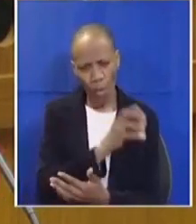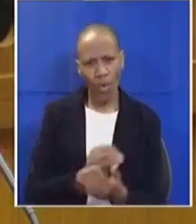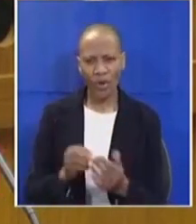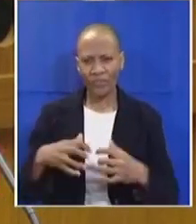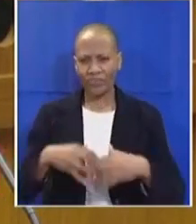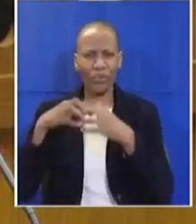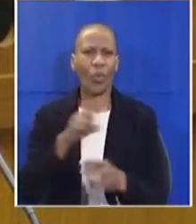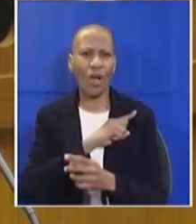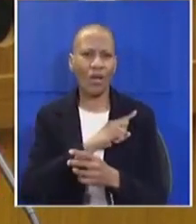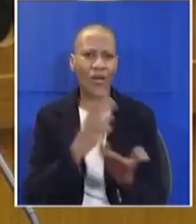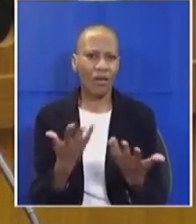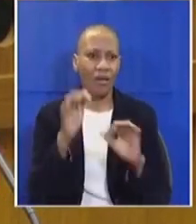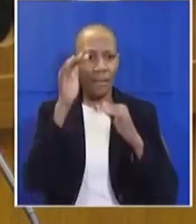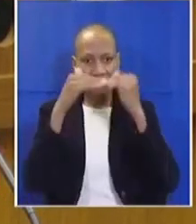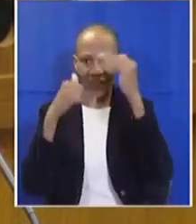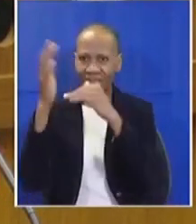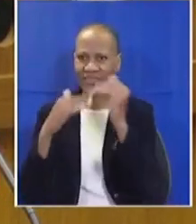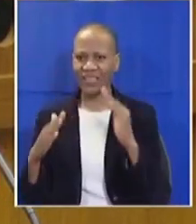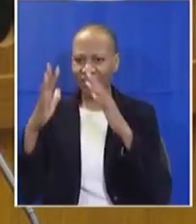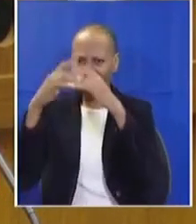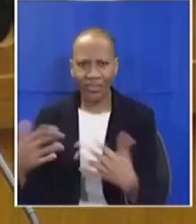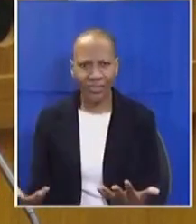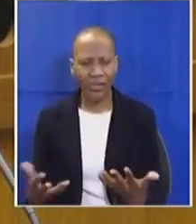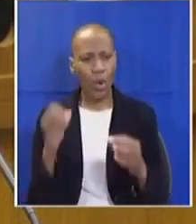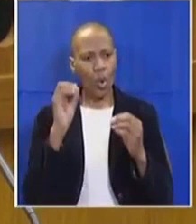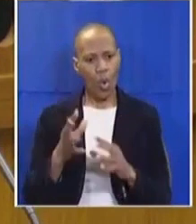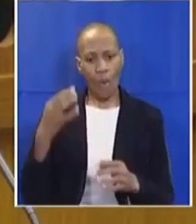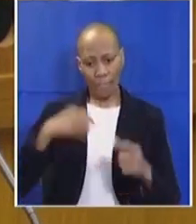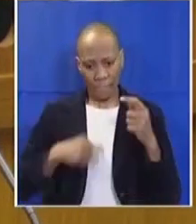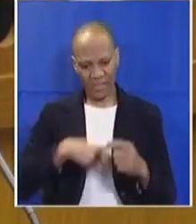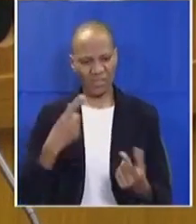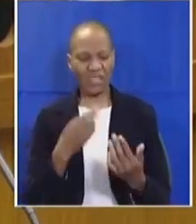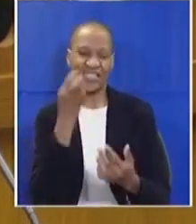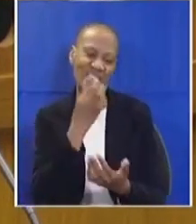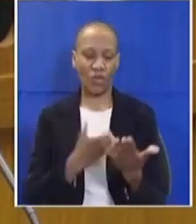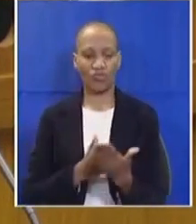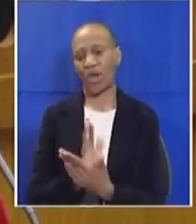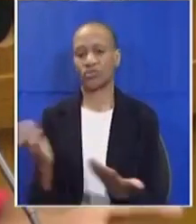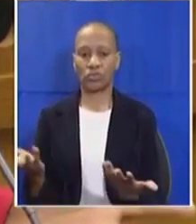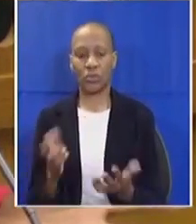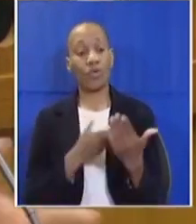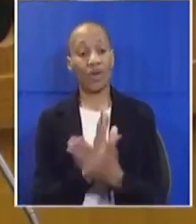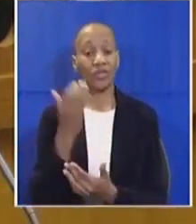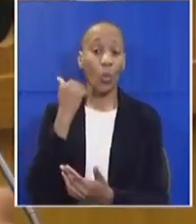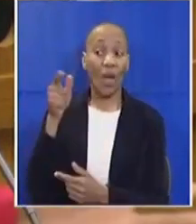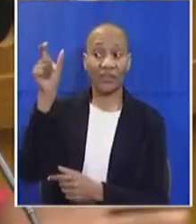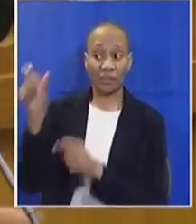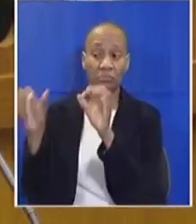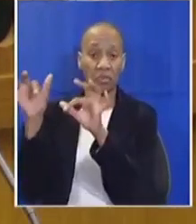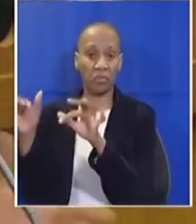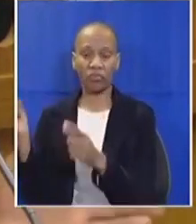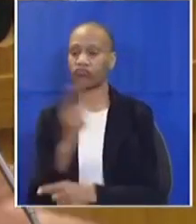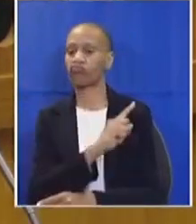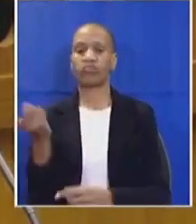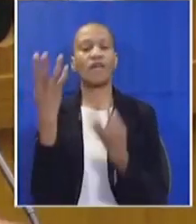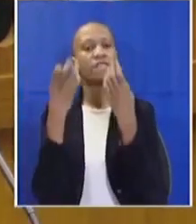destruction of property, infringements of individual conveniences called rights, like the rights of white people to move freely in town